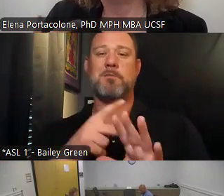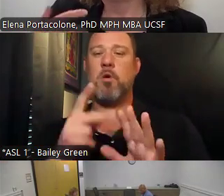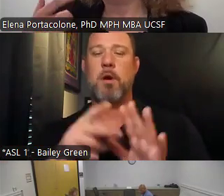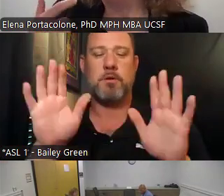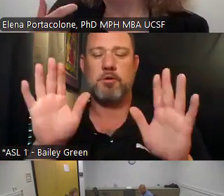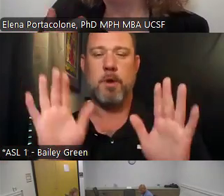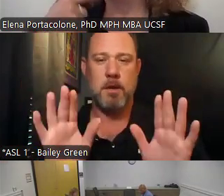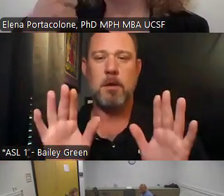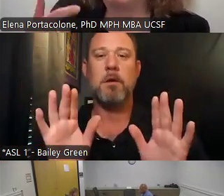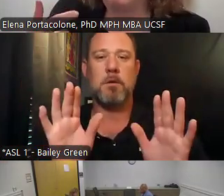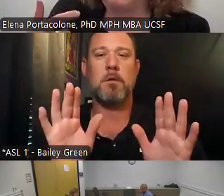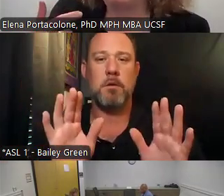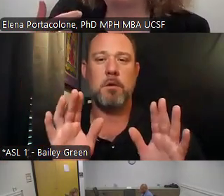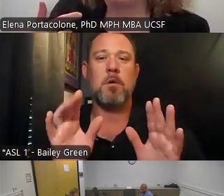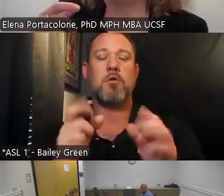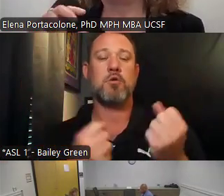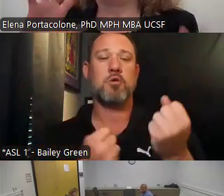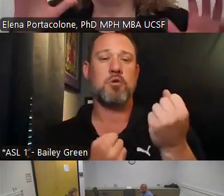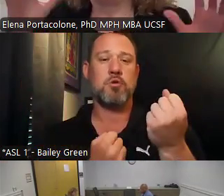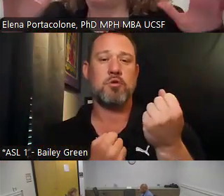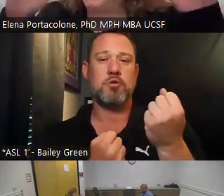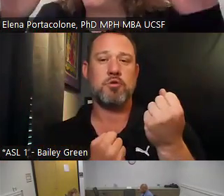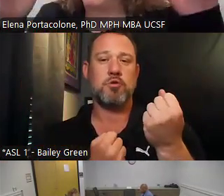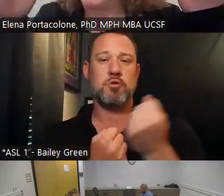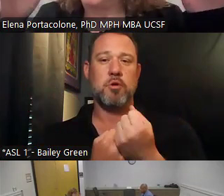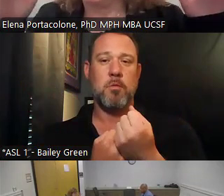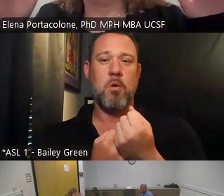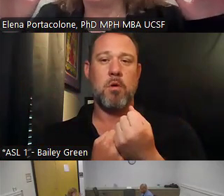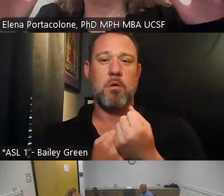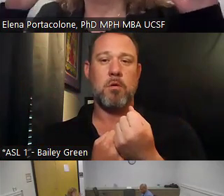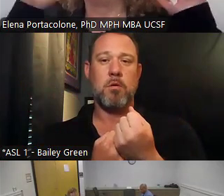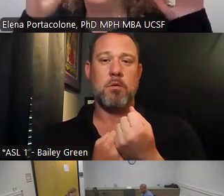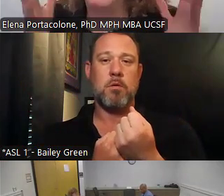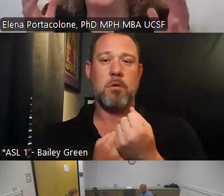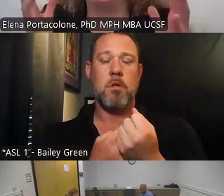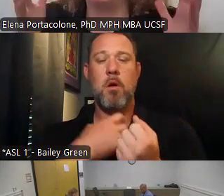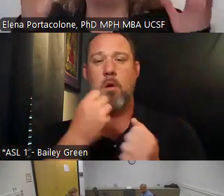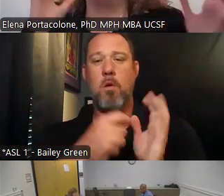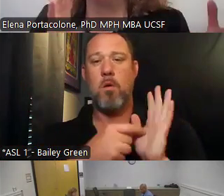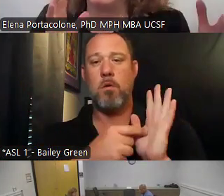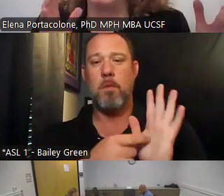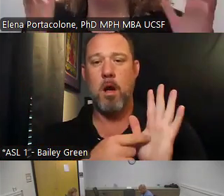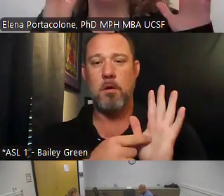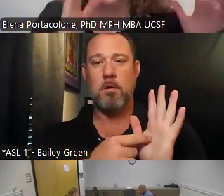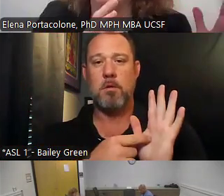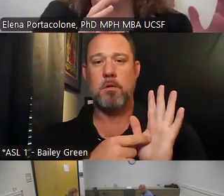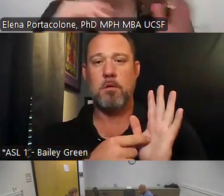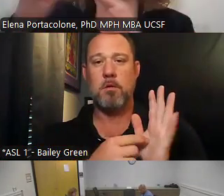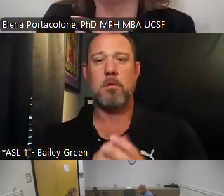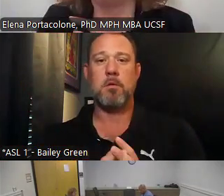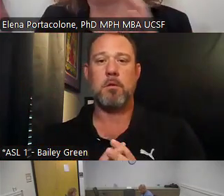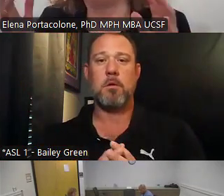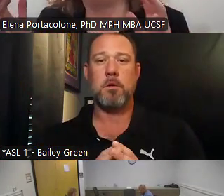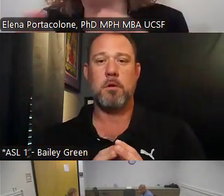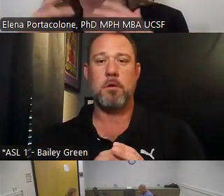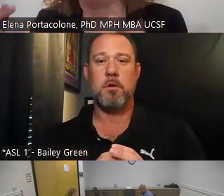because it's great to support the old model of the caregiver and the diet of the caregiver